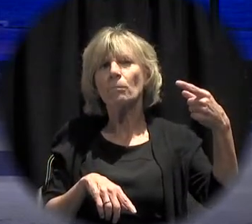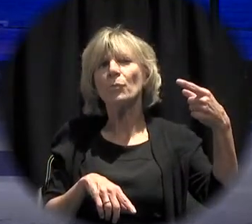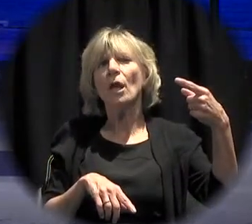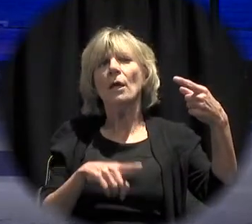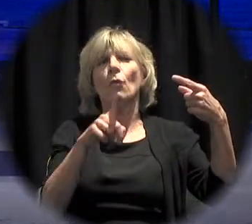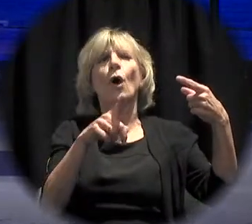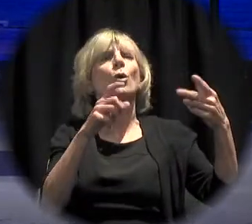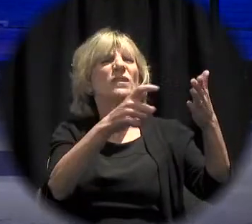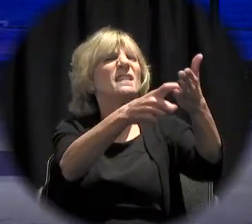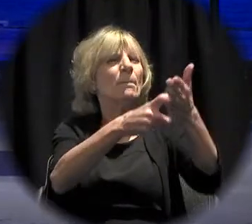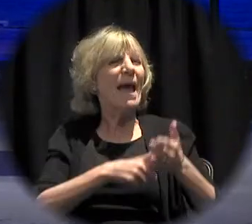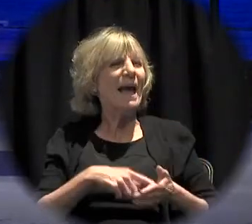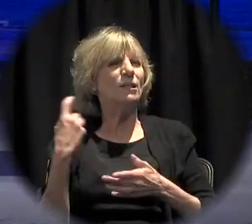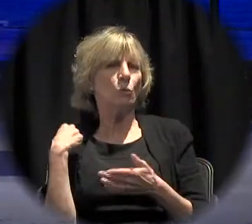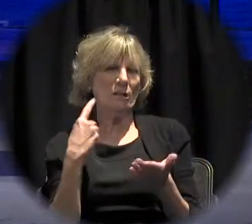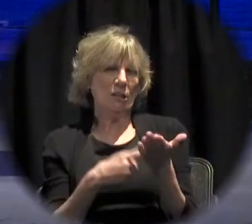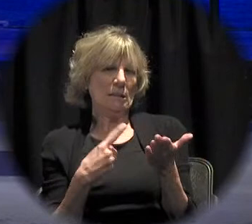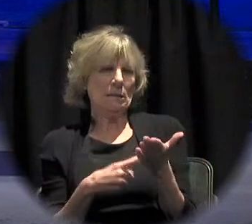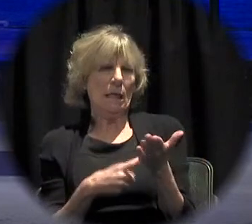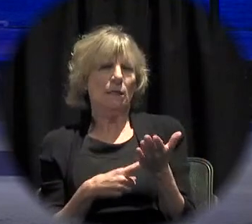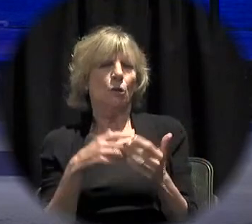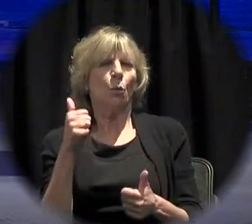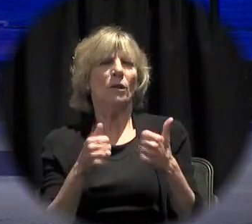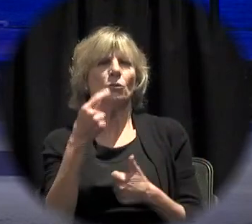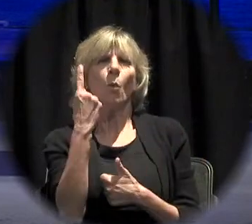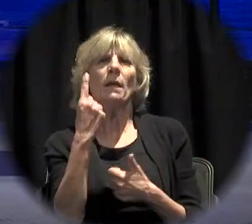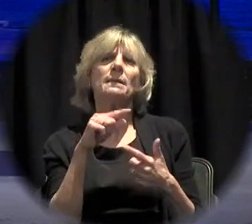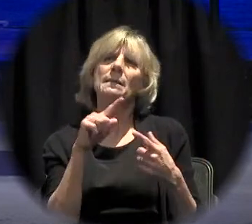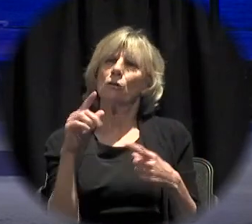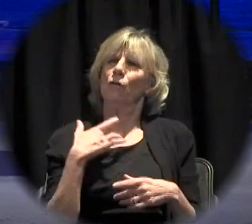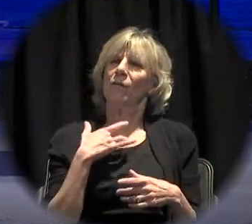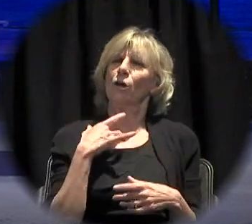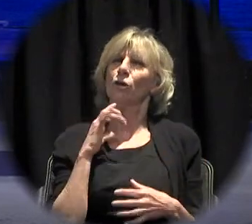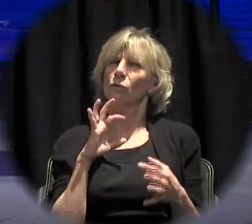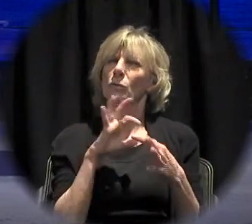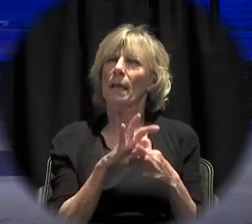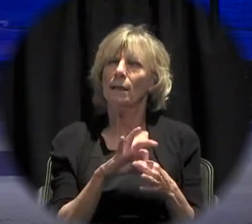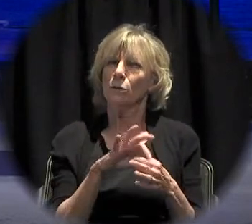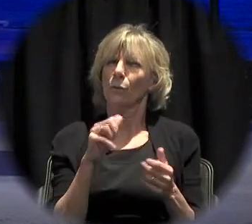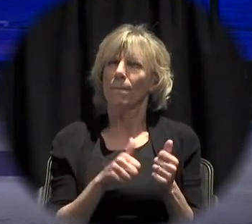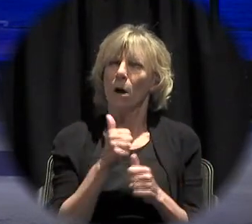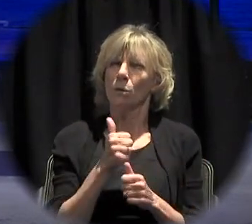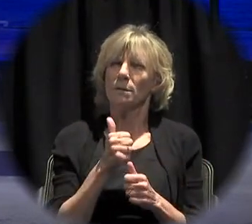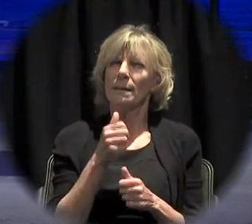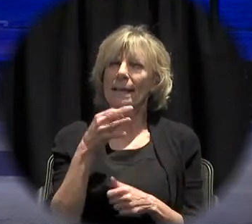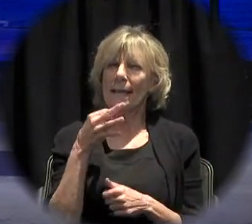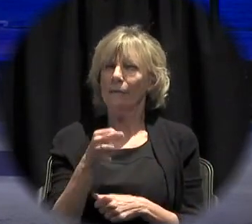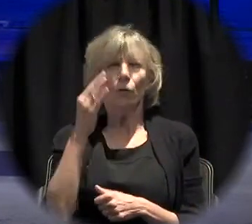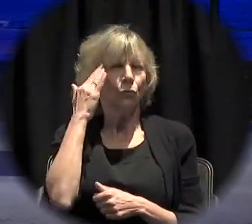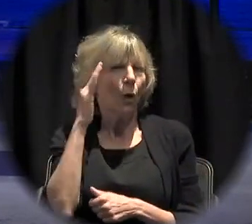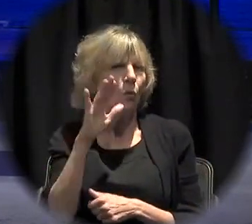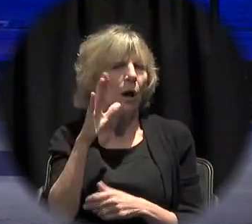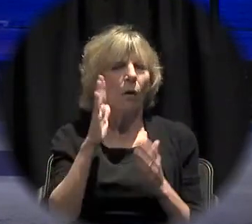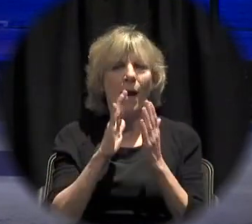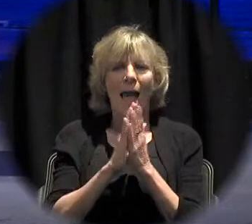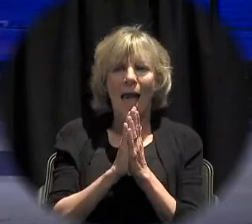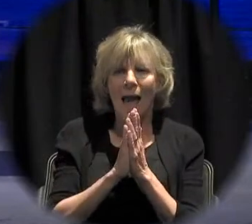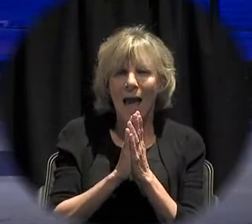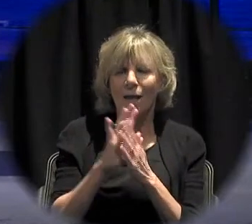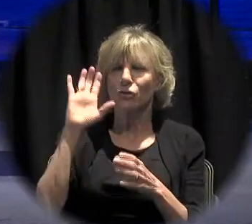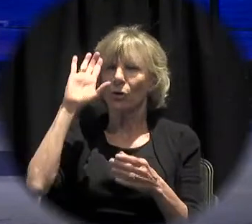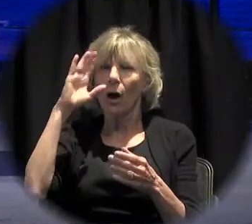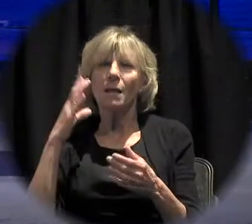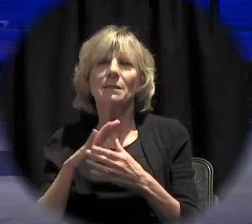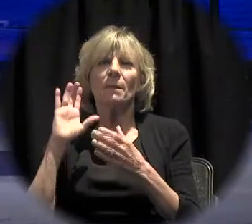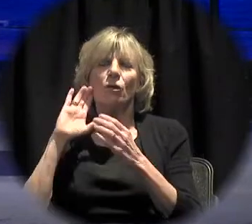which of these demands of the heart can you relate to the most? If you don't know, ask your spouse, or if you're not married, ask a family member or